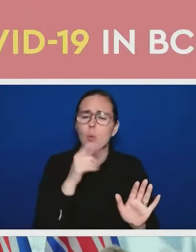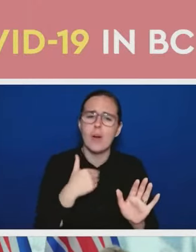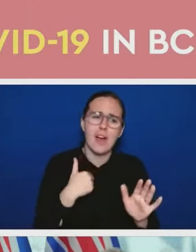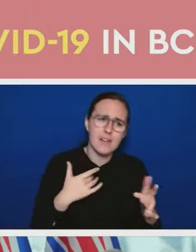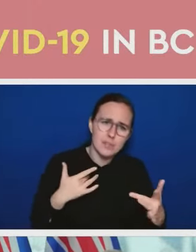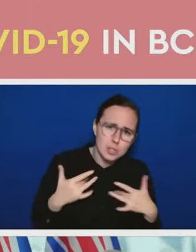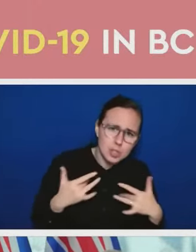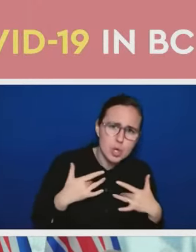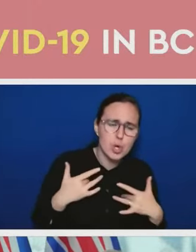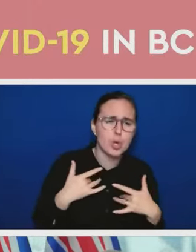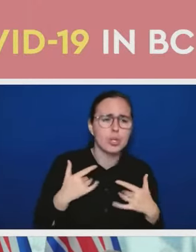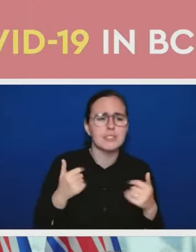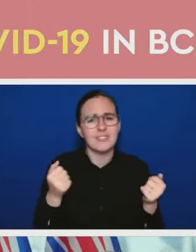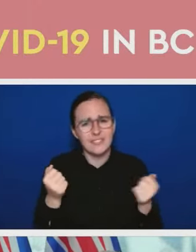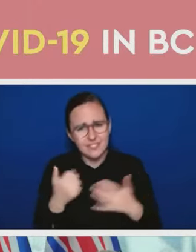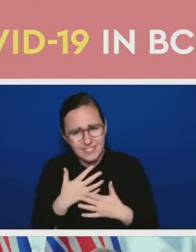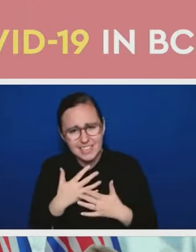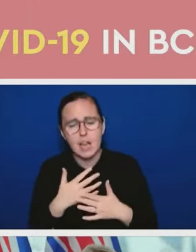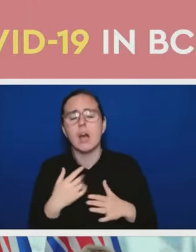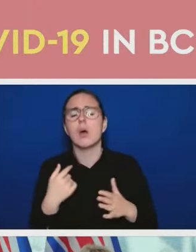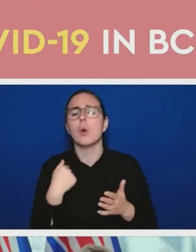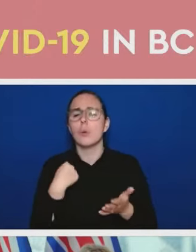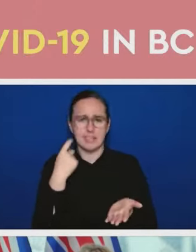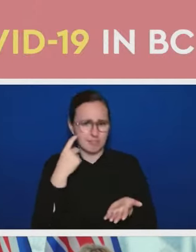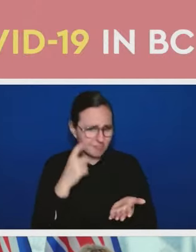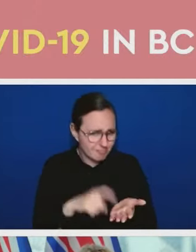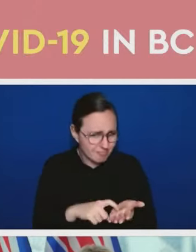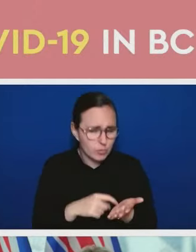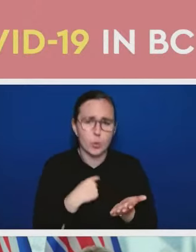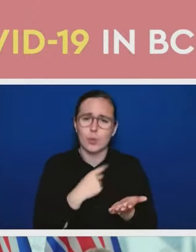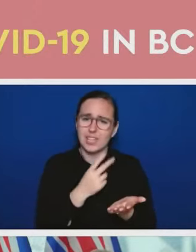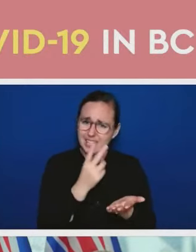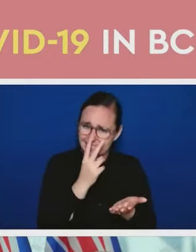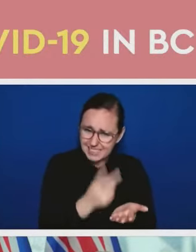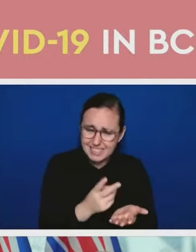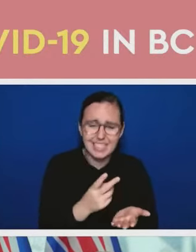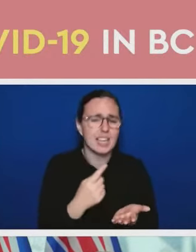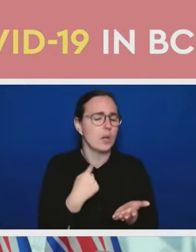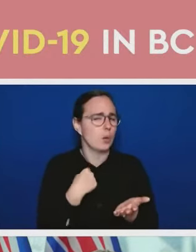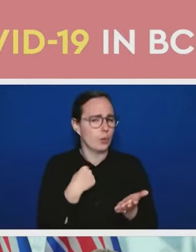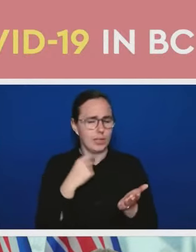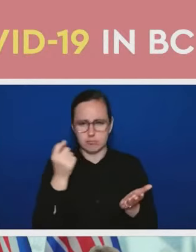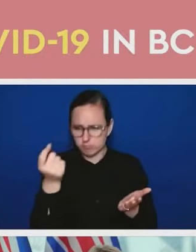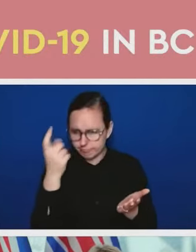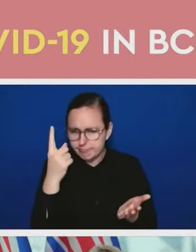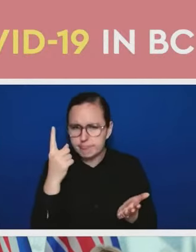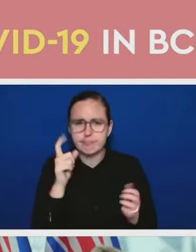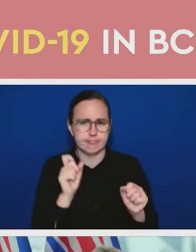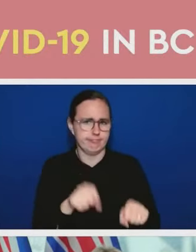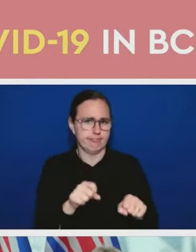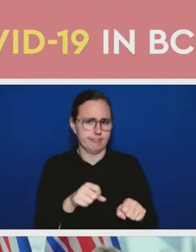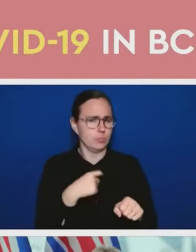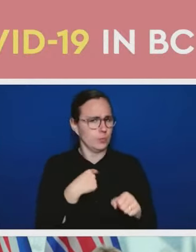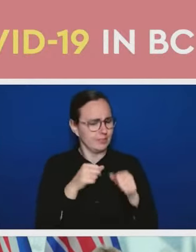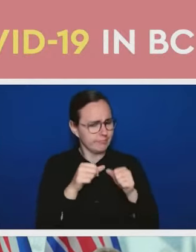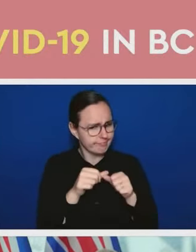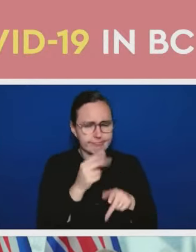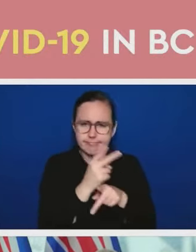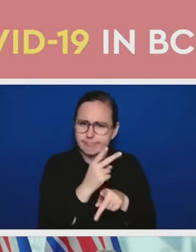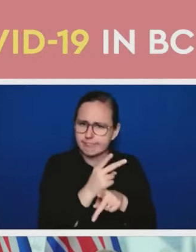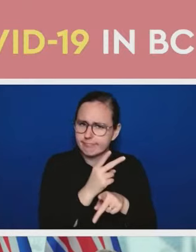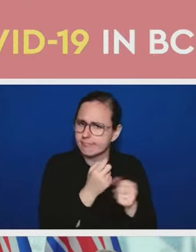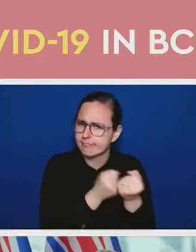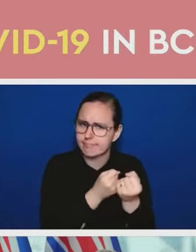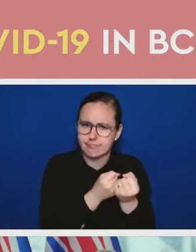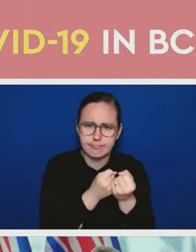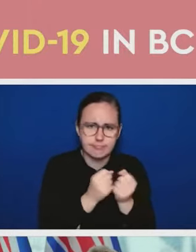are being heard. And in response, I also want to build your confidence in this new phase of our COVID-19